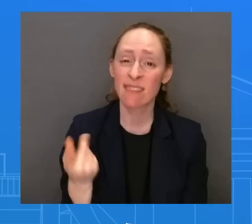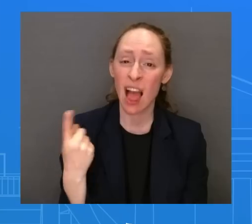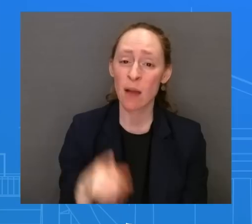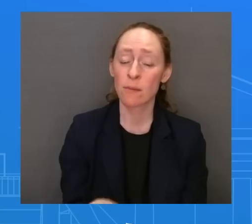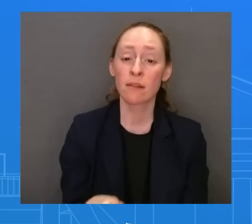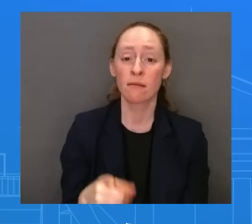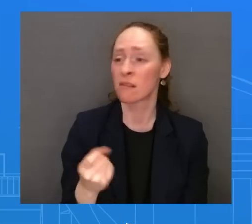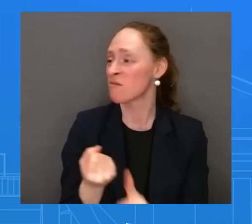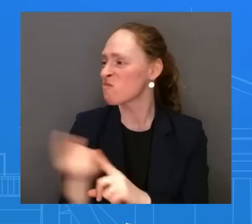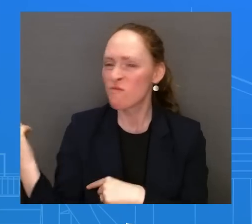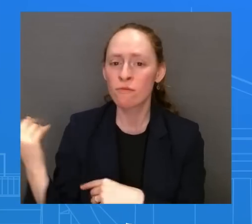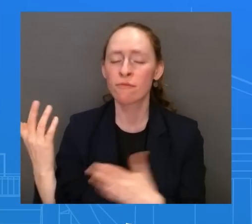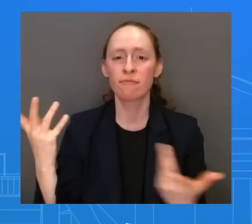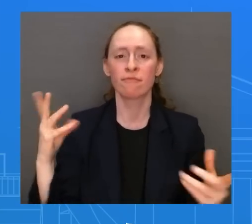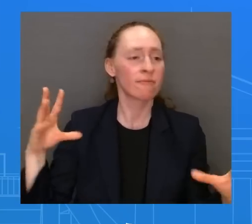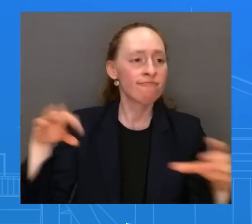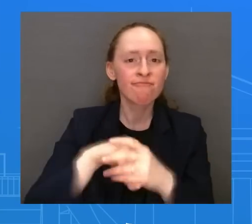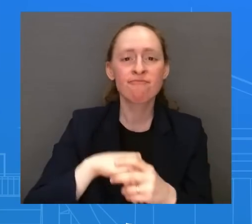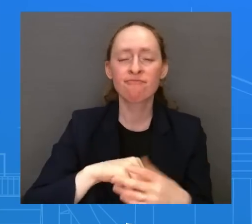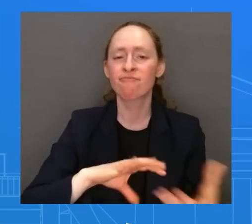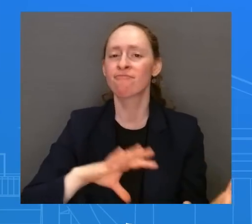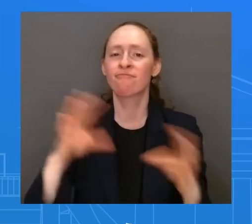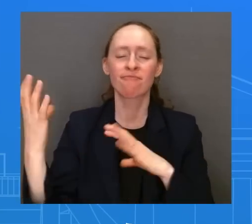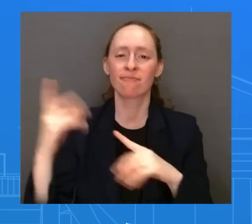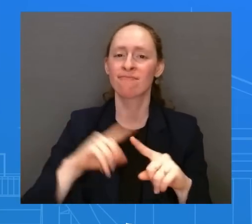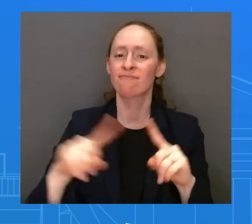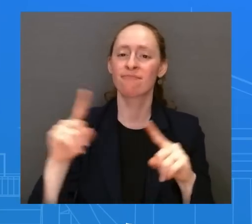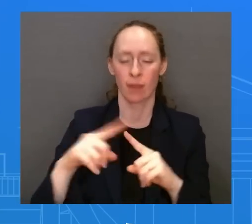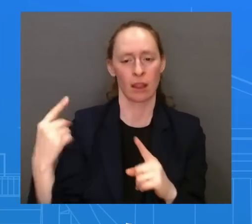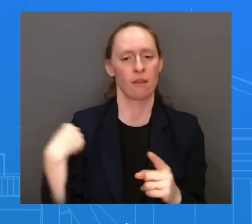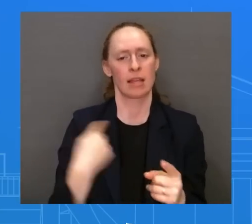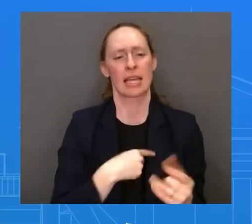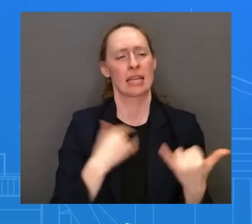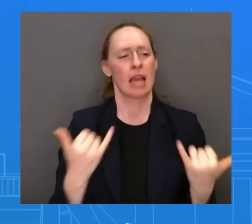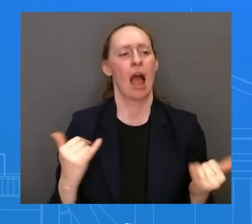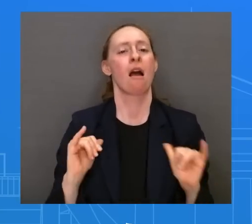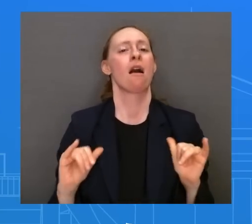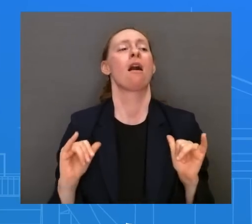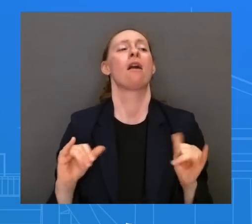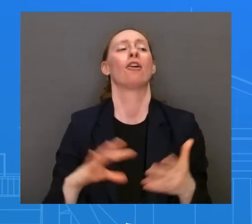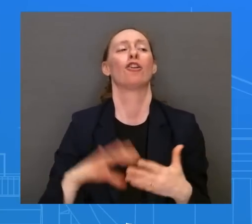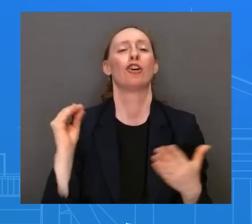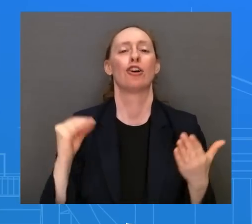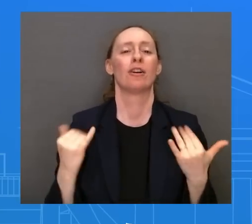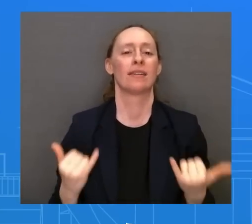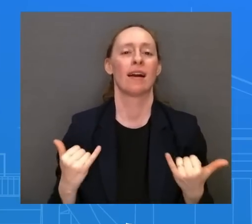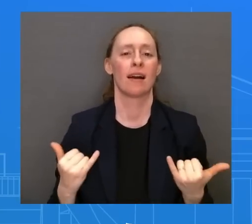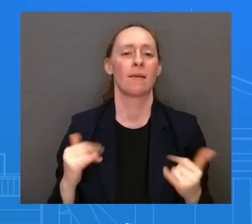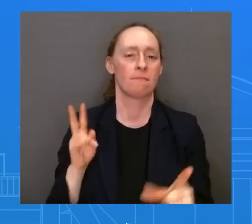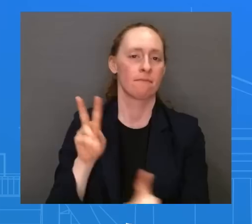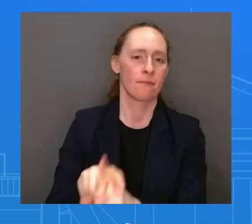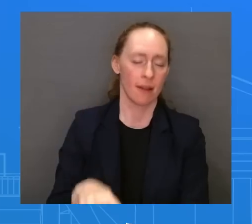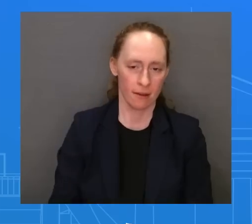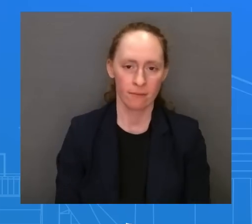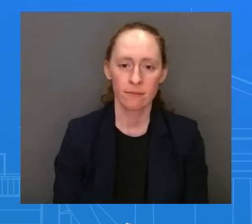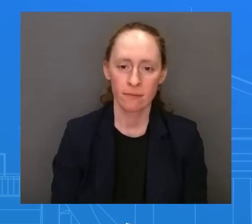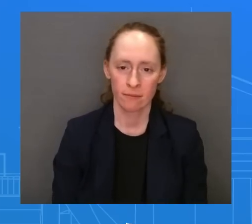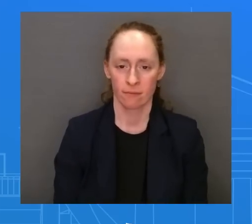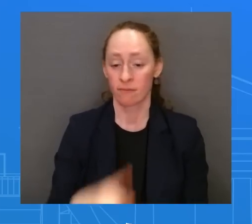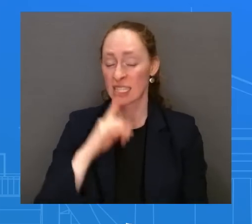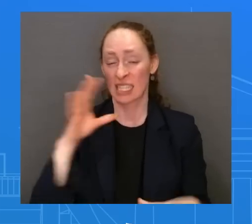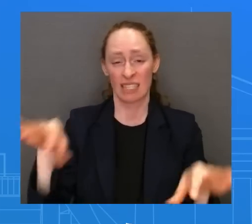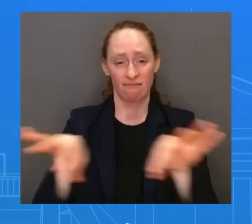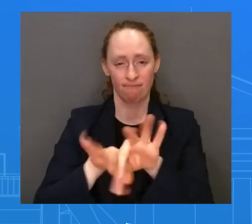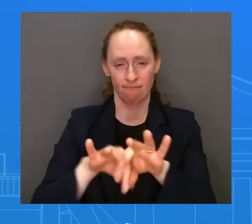here in my opening statement as well is that uh you gotta that that balance of striking when do you when do you pull out